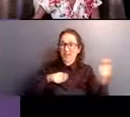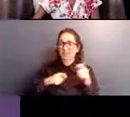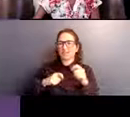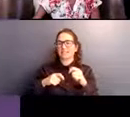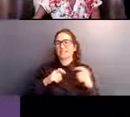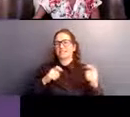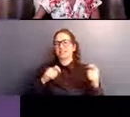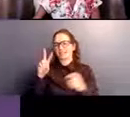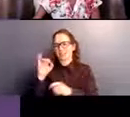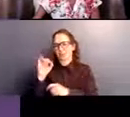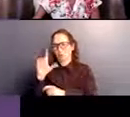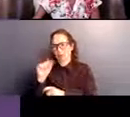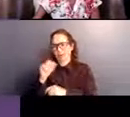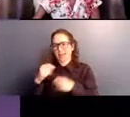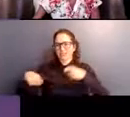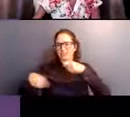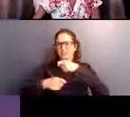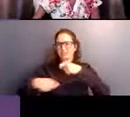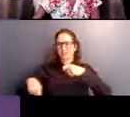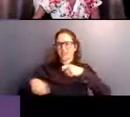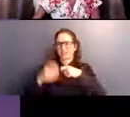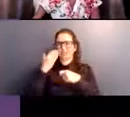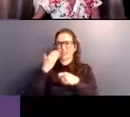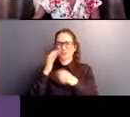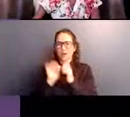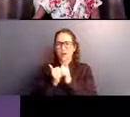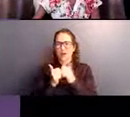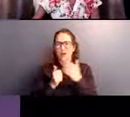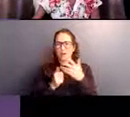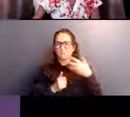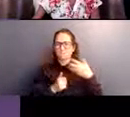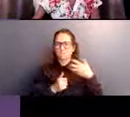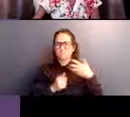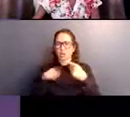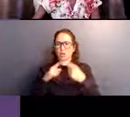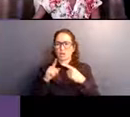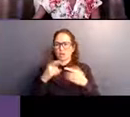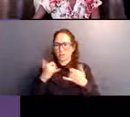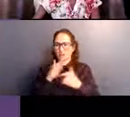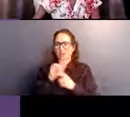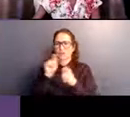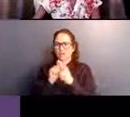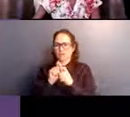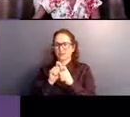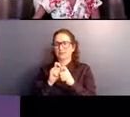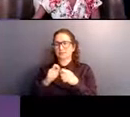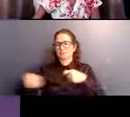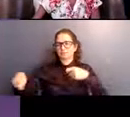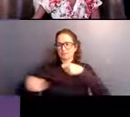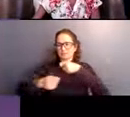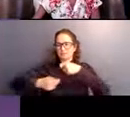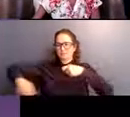distance that they need to shape their left hand when they're playing their particular instrument. So